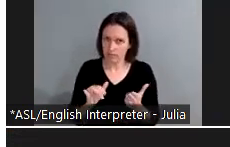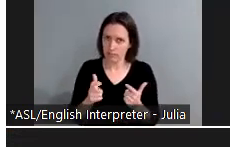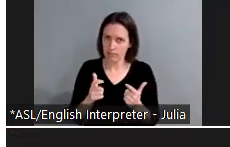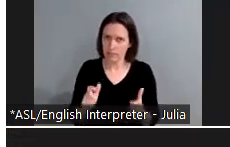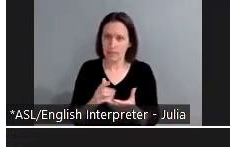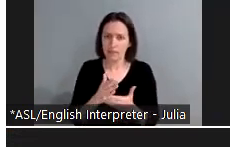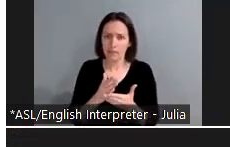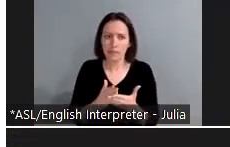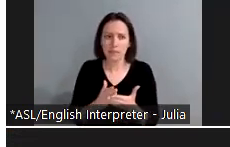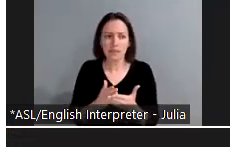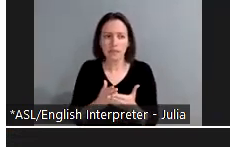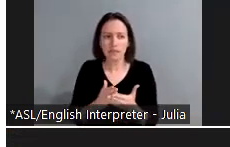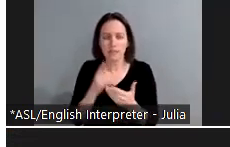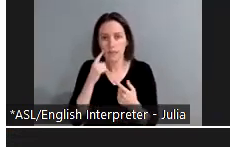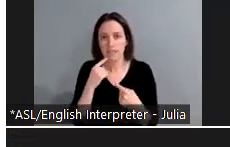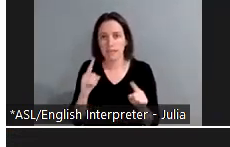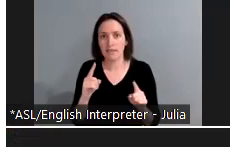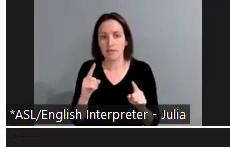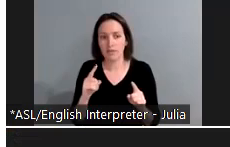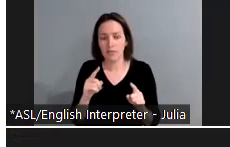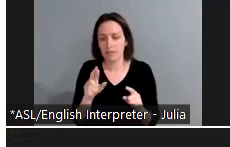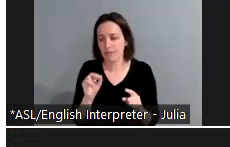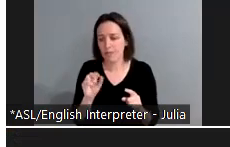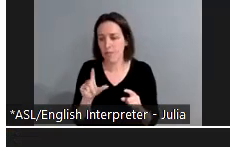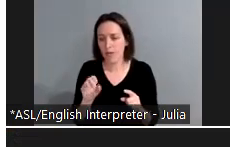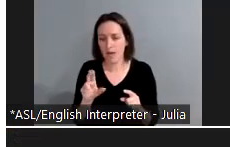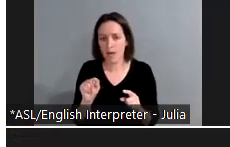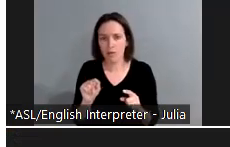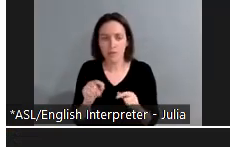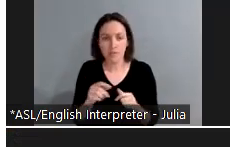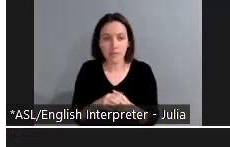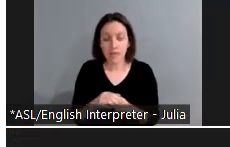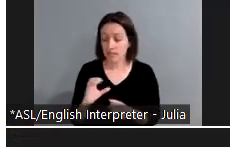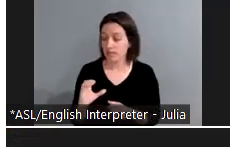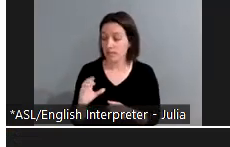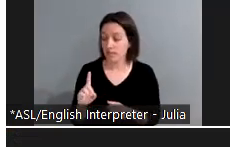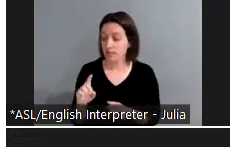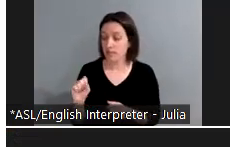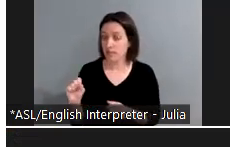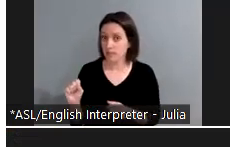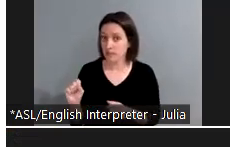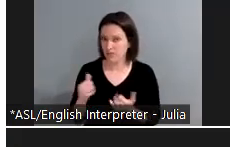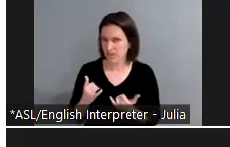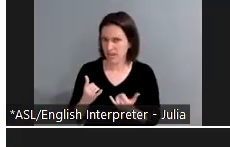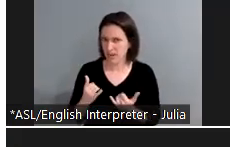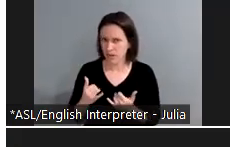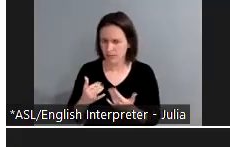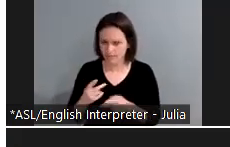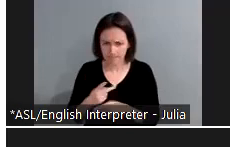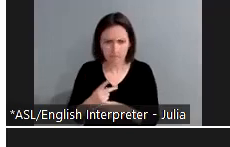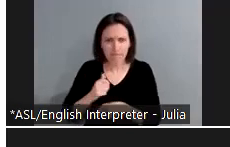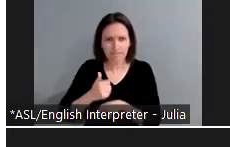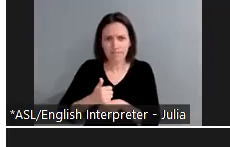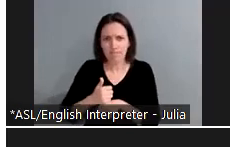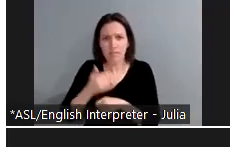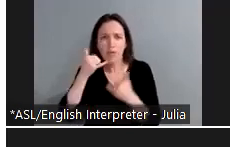a successful rollout for S-EBT. CDSS is currently working to establish a call center similar to what